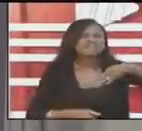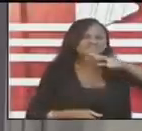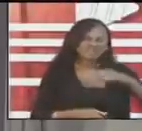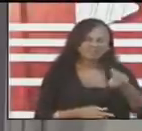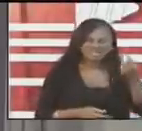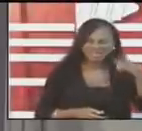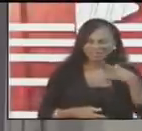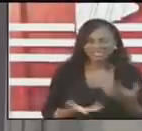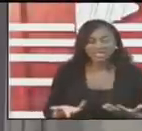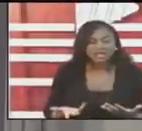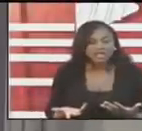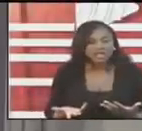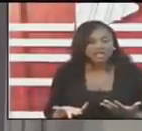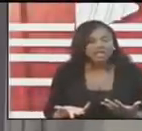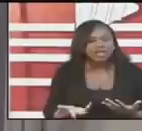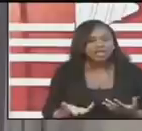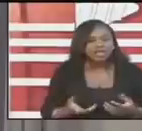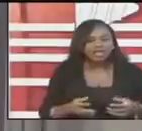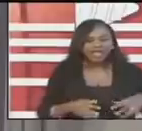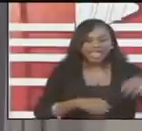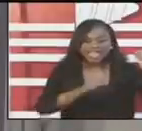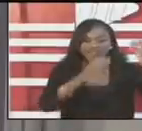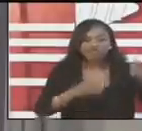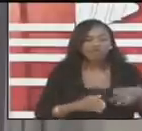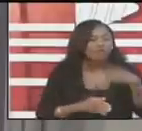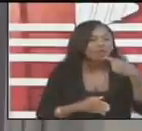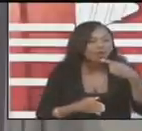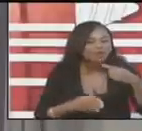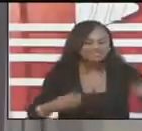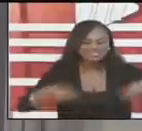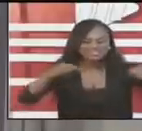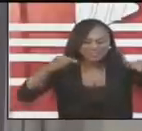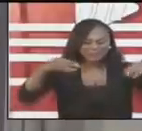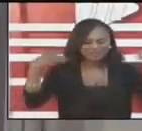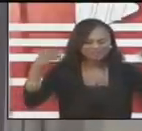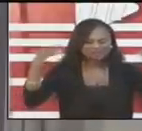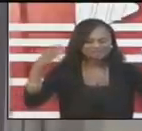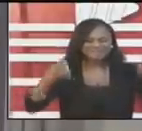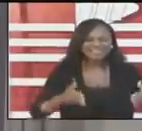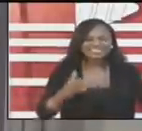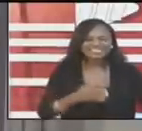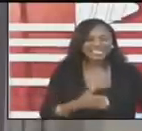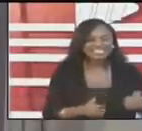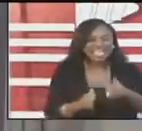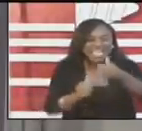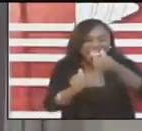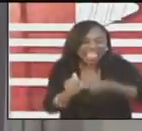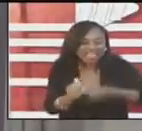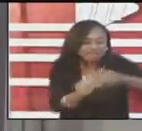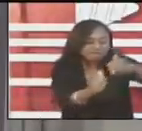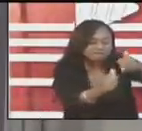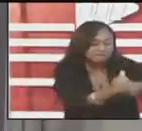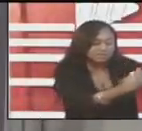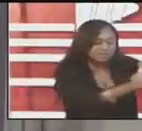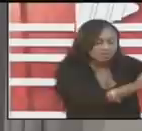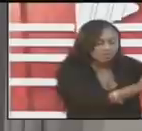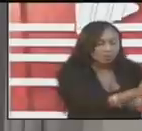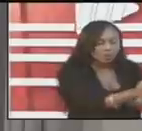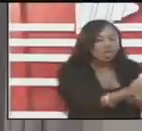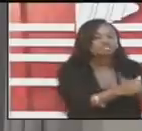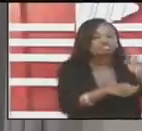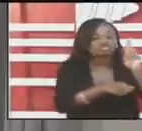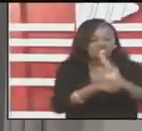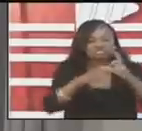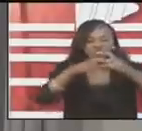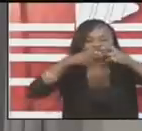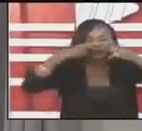it. The doubles vendors are my heroes because every single doubles vendor is wearing a mask. If they